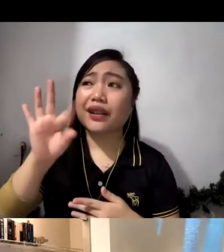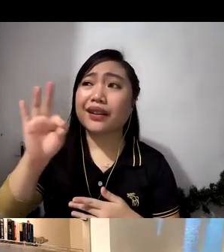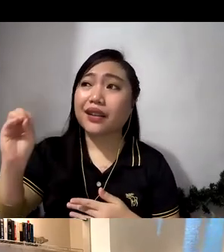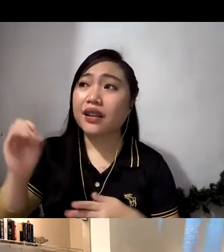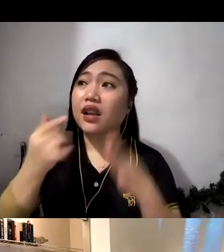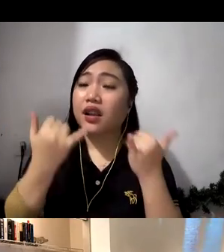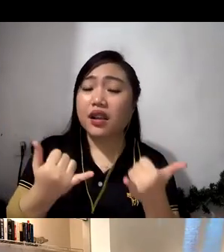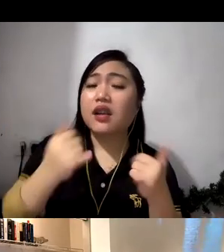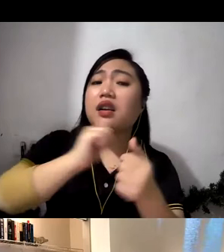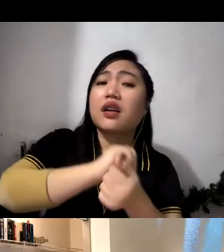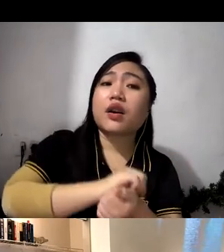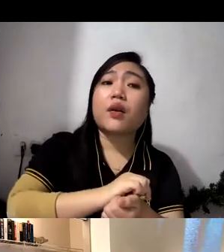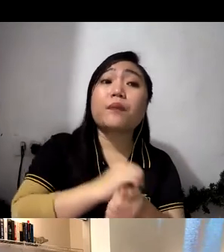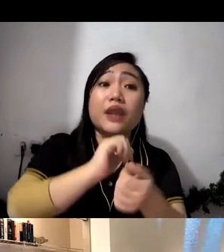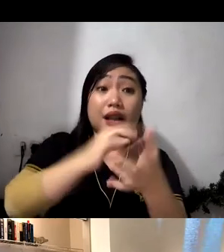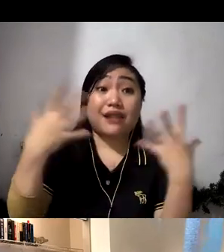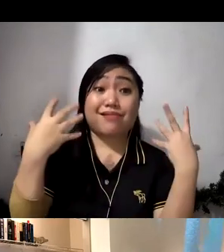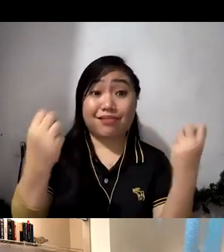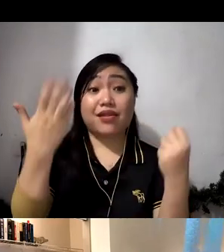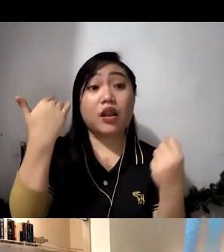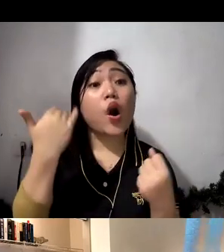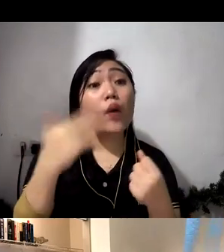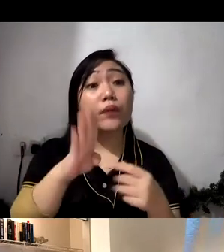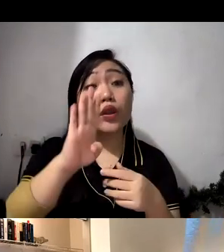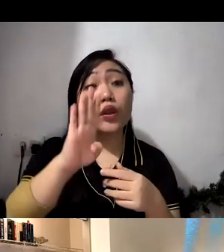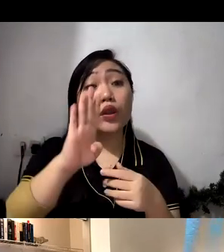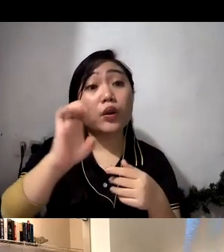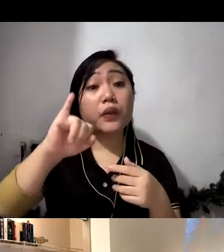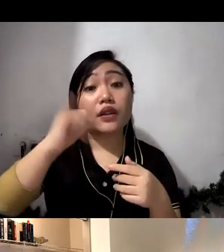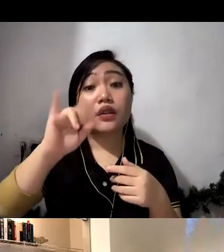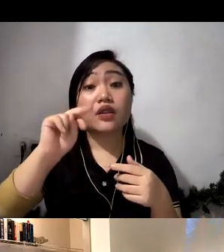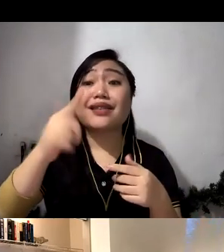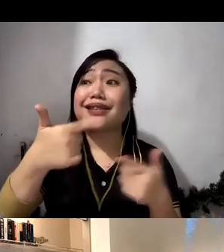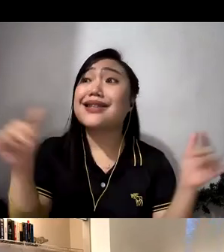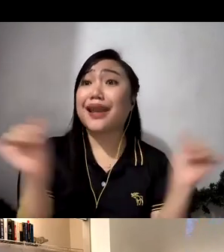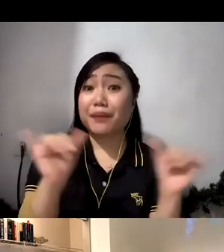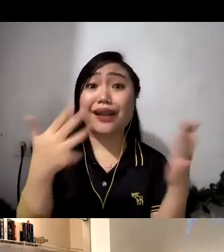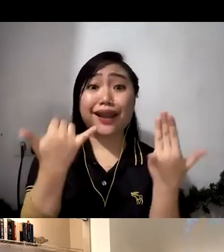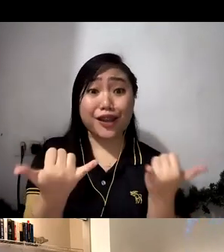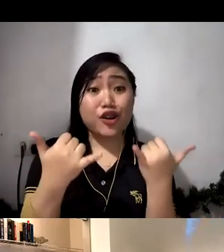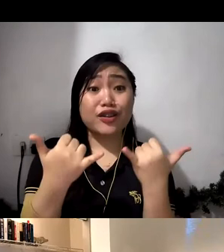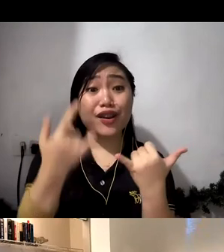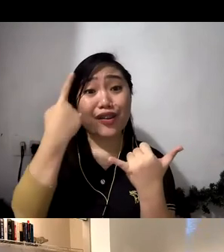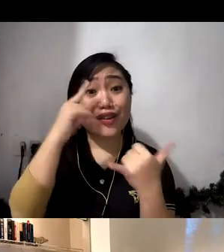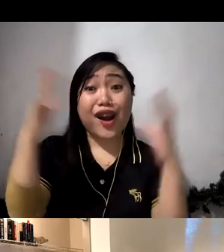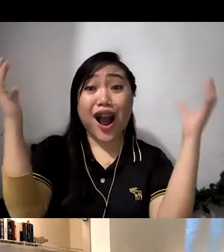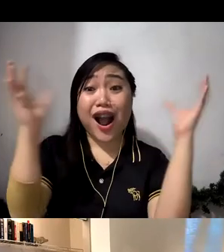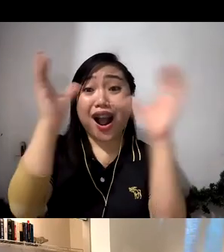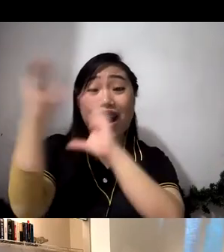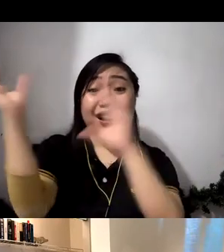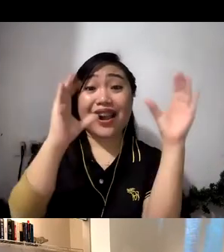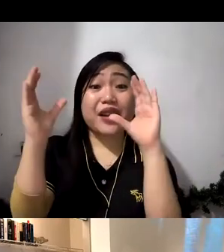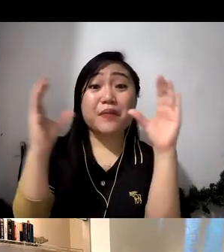Beijing Platform for Action, ngayon ganito na rin yung direction ng climate change come 2015, no, although nararamdaman na natin